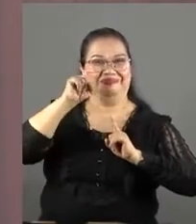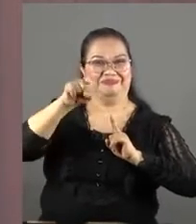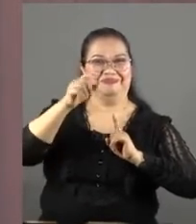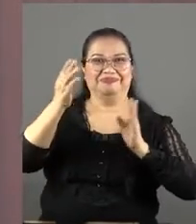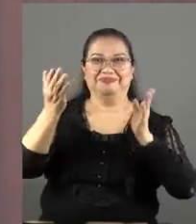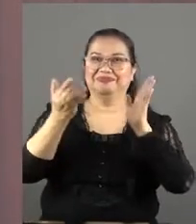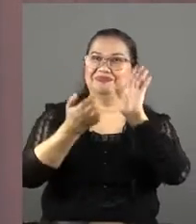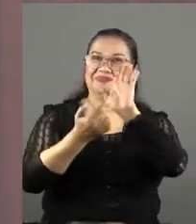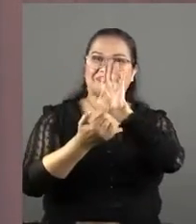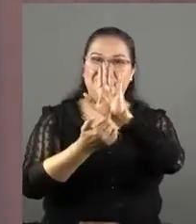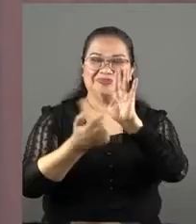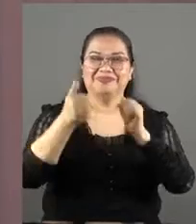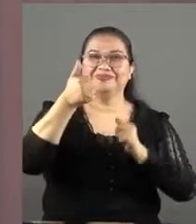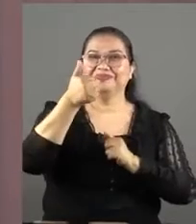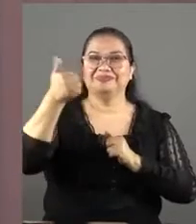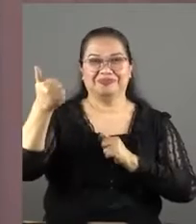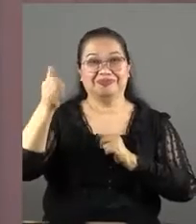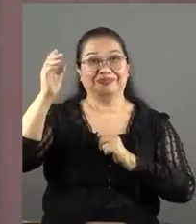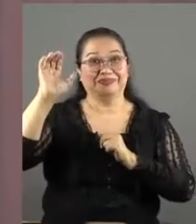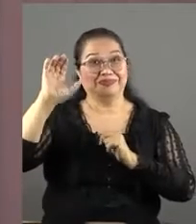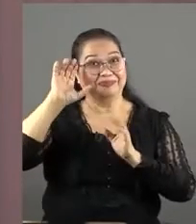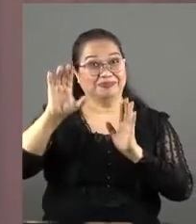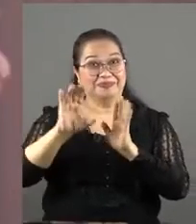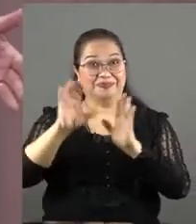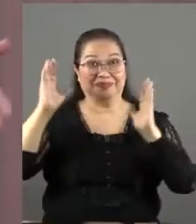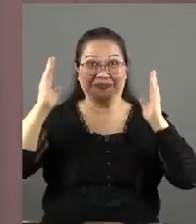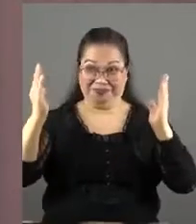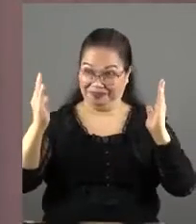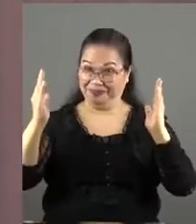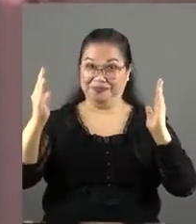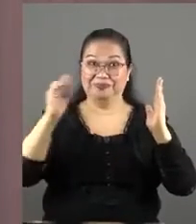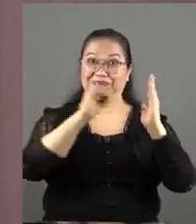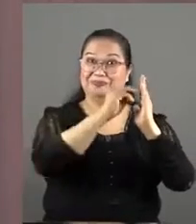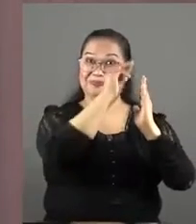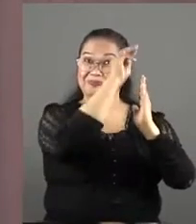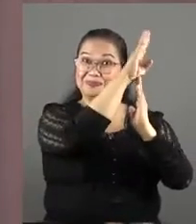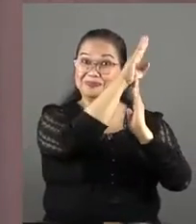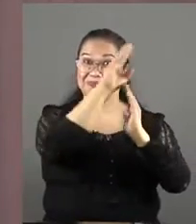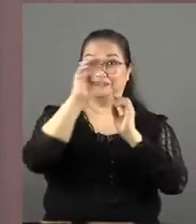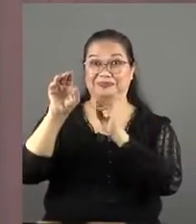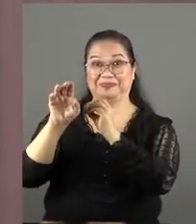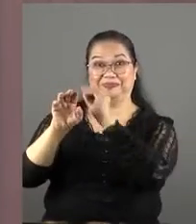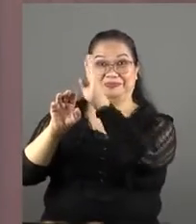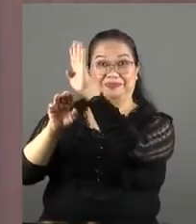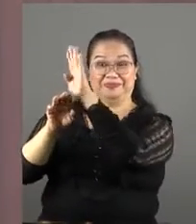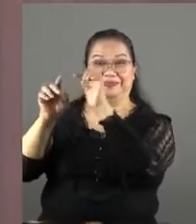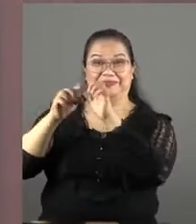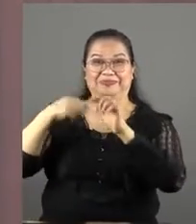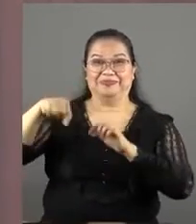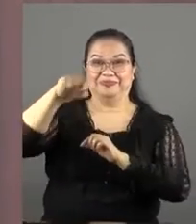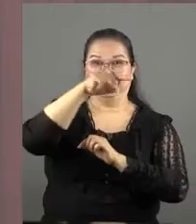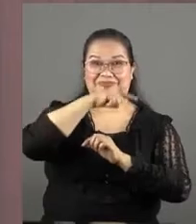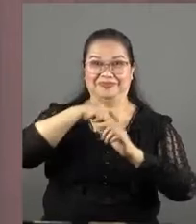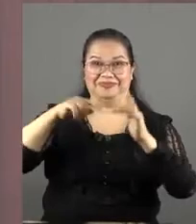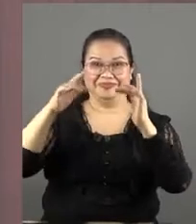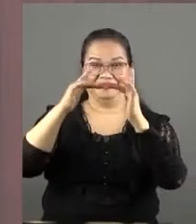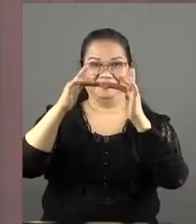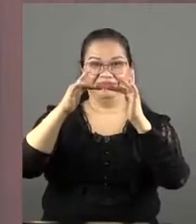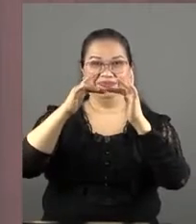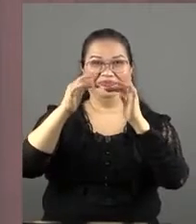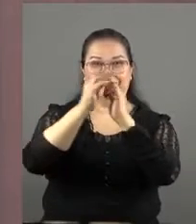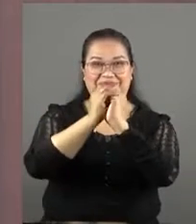I believe this describes most of you. I pray it describes all of us, including our online